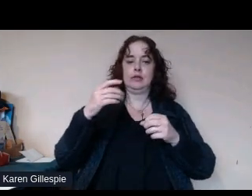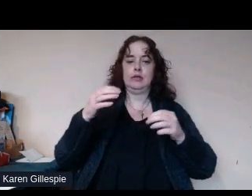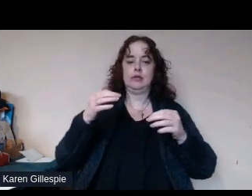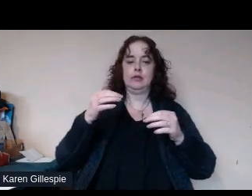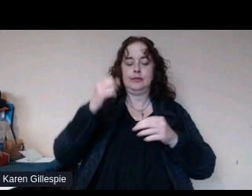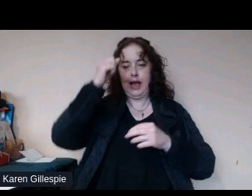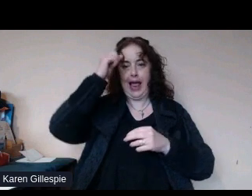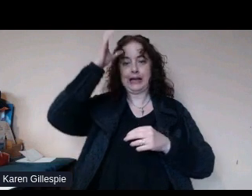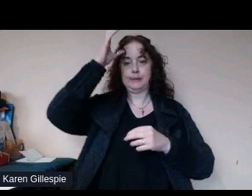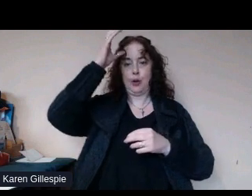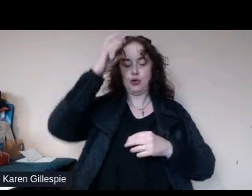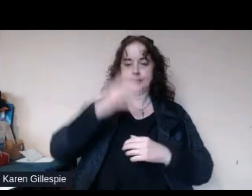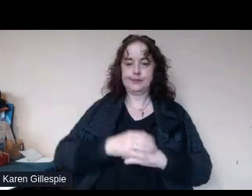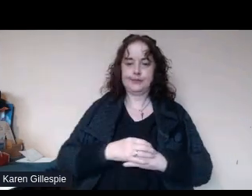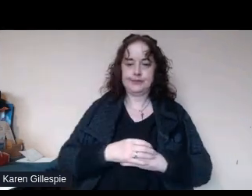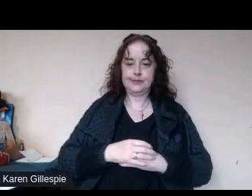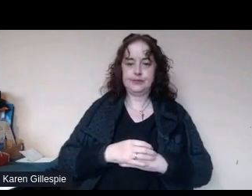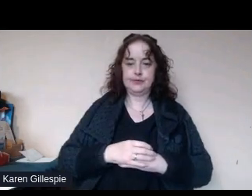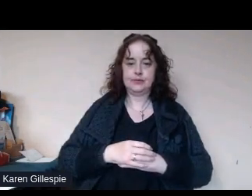expert.